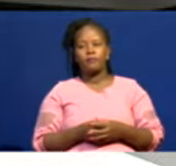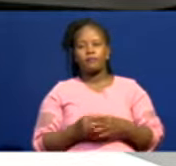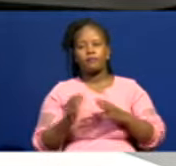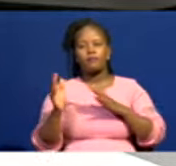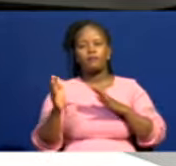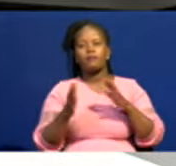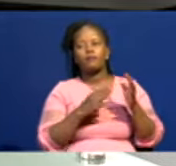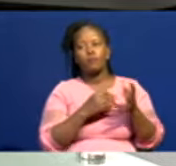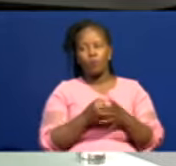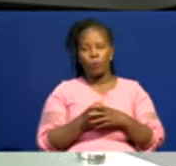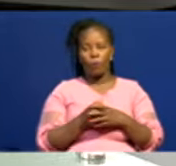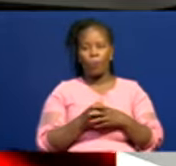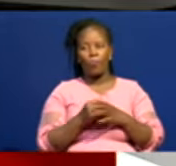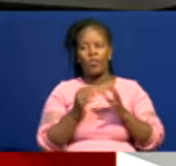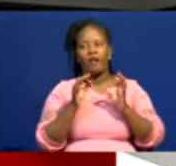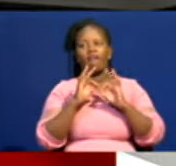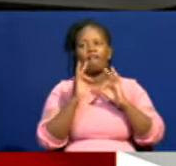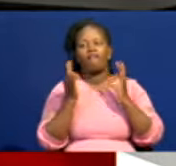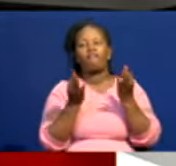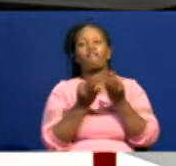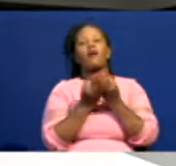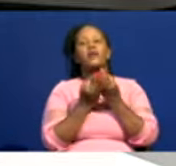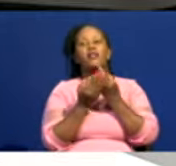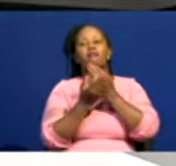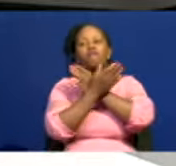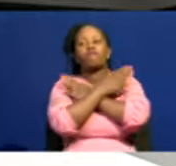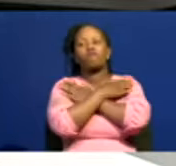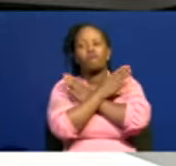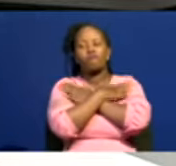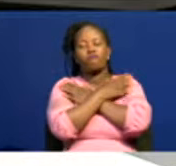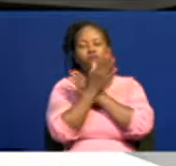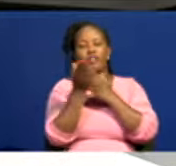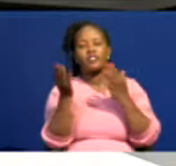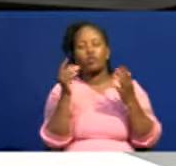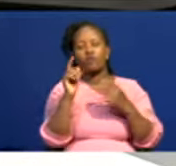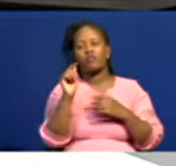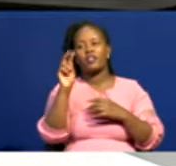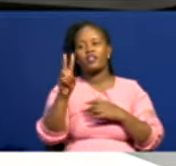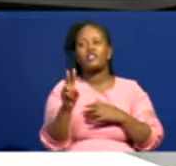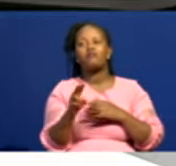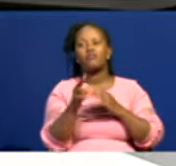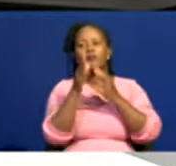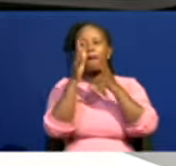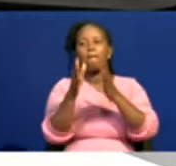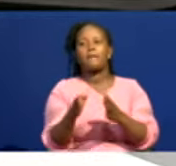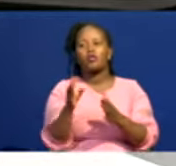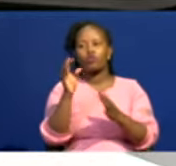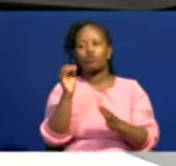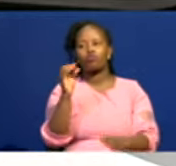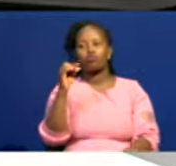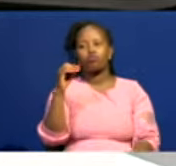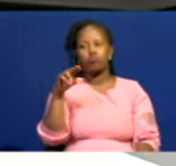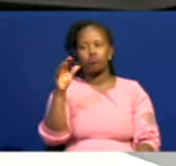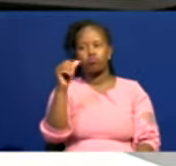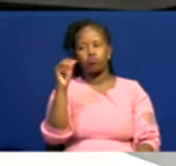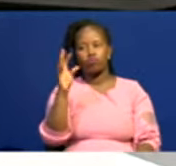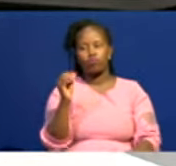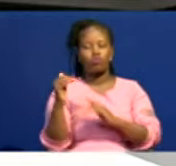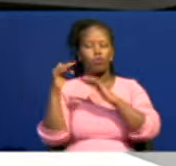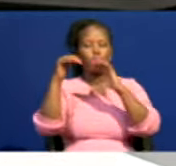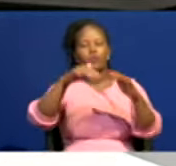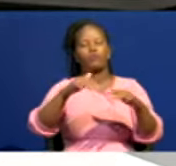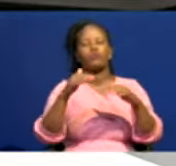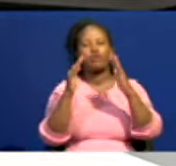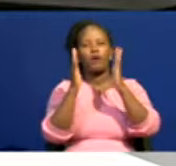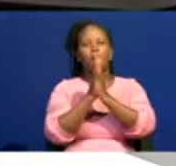Family, friends and relatives of renowned TV producer Kibwana Onguso gathered for his requiem mass at St Benedict Catholic Church in